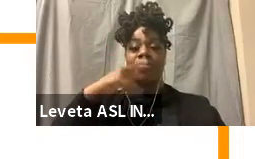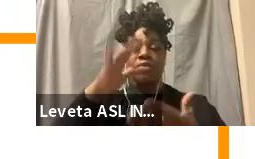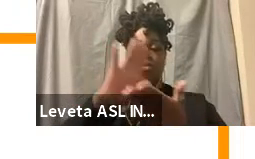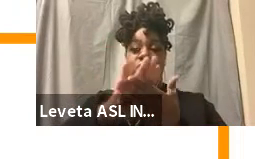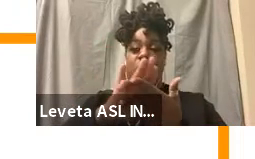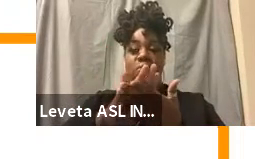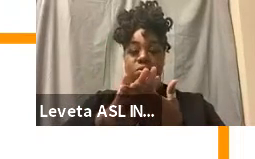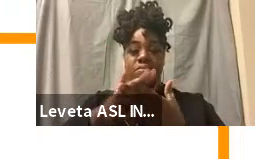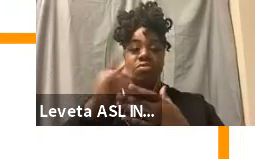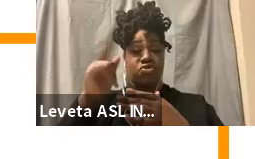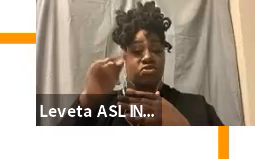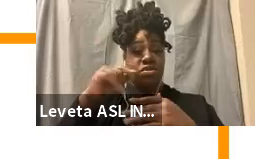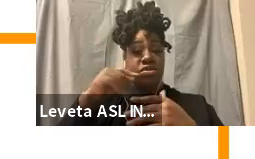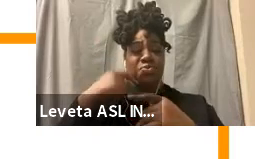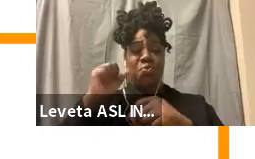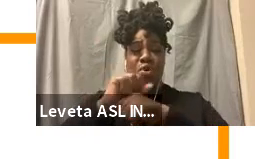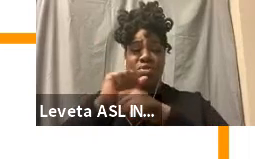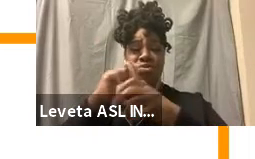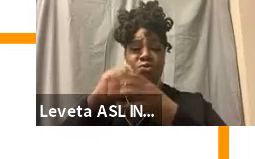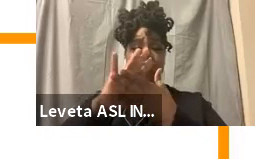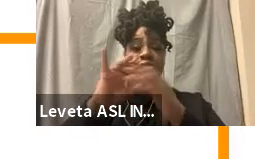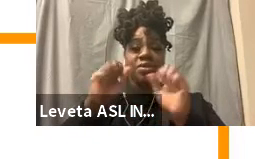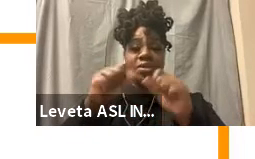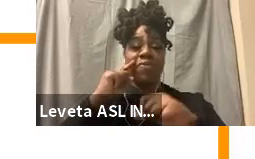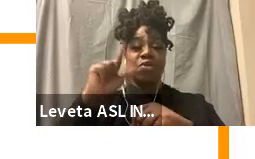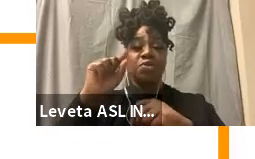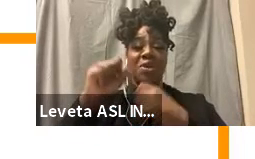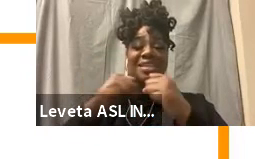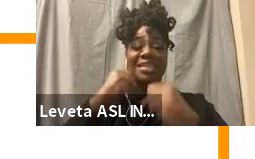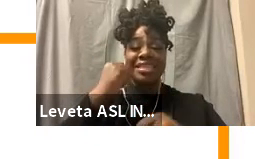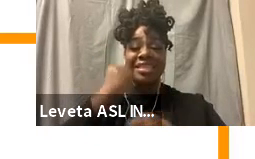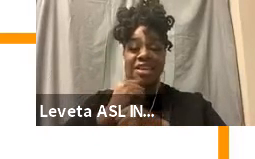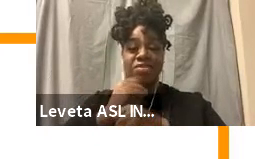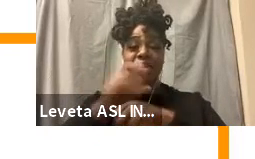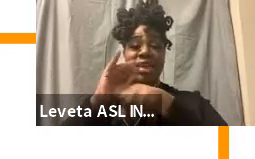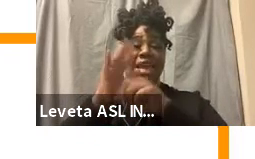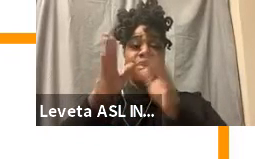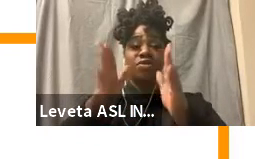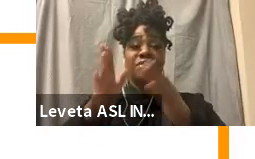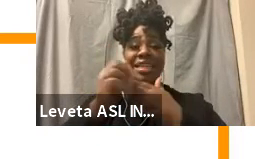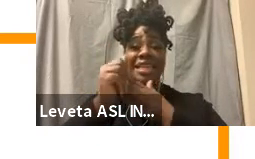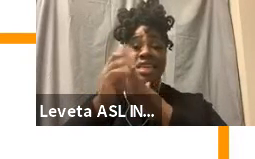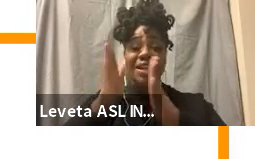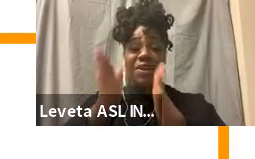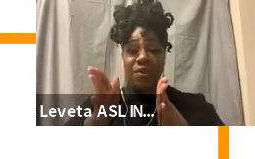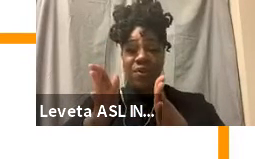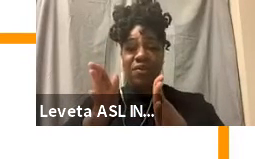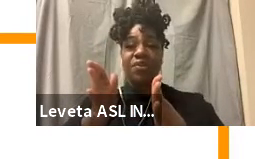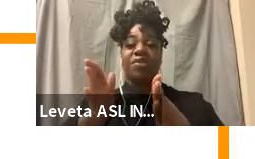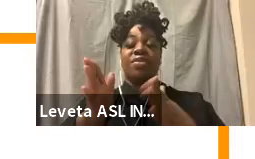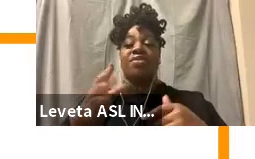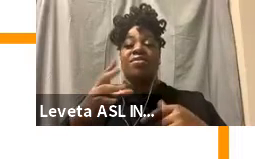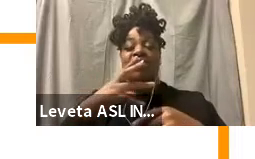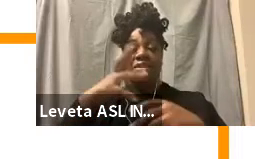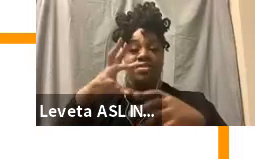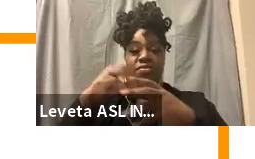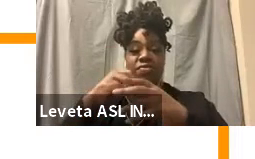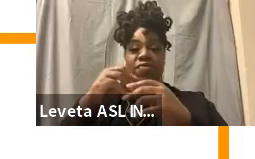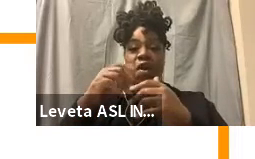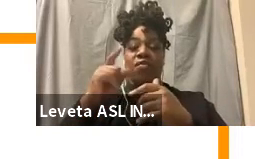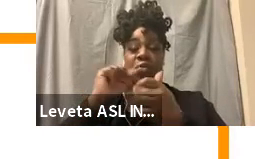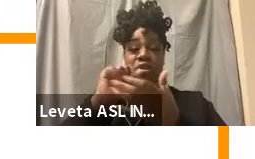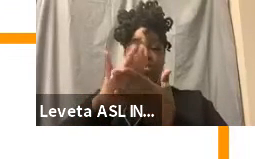counselor leader whose professional experiences include teaching, counseling, and school administration. She has designed and